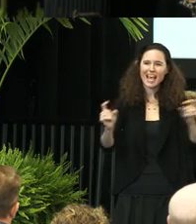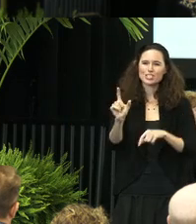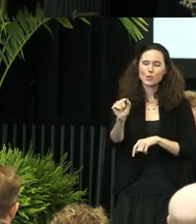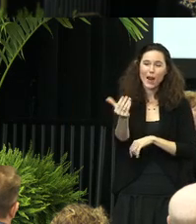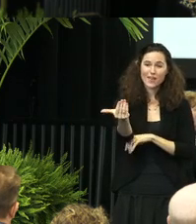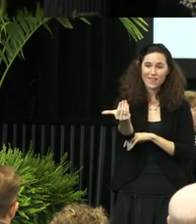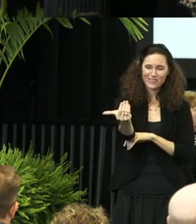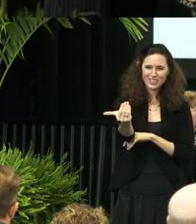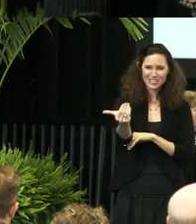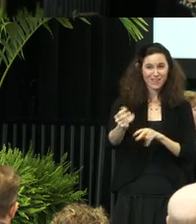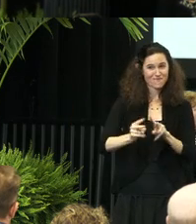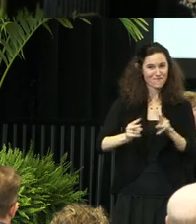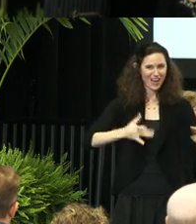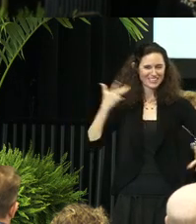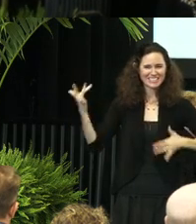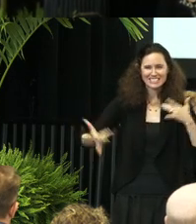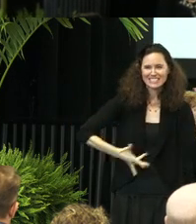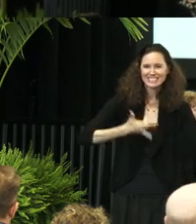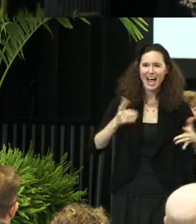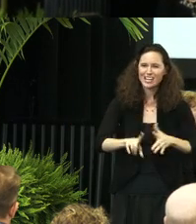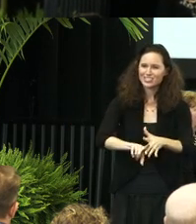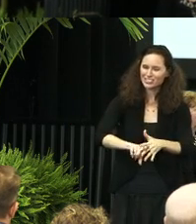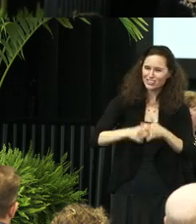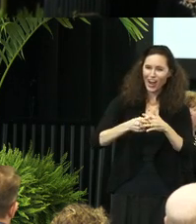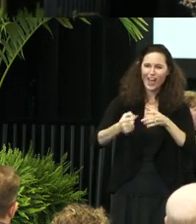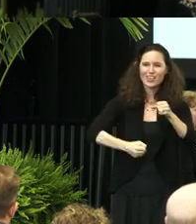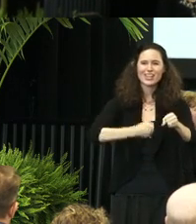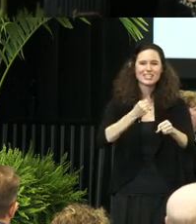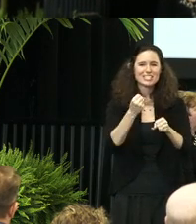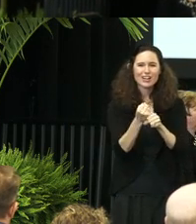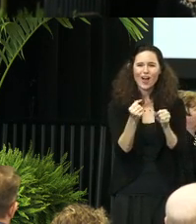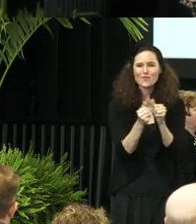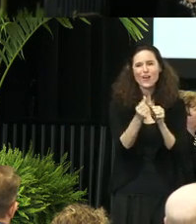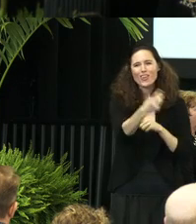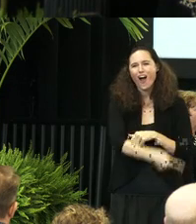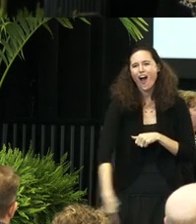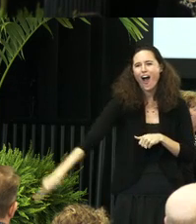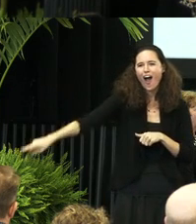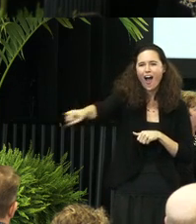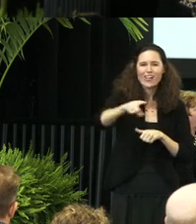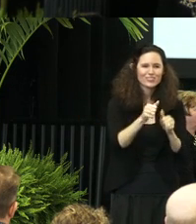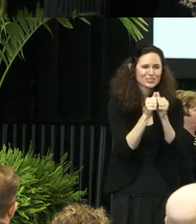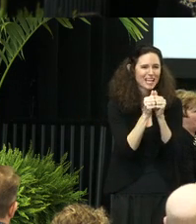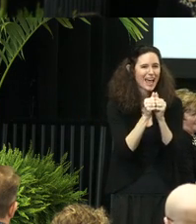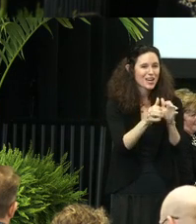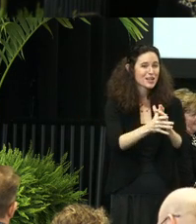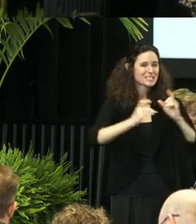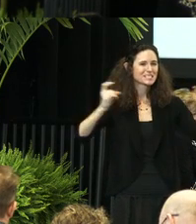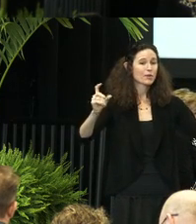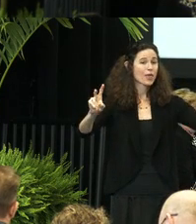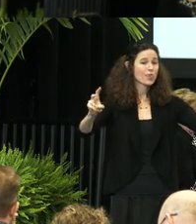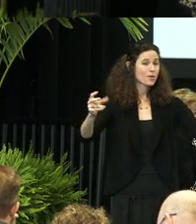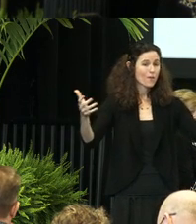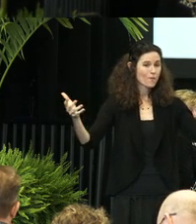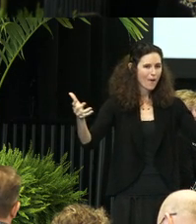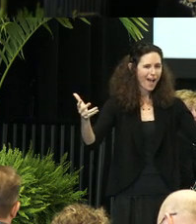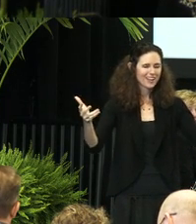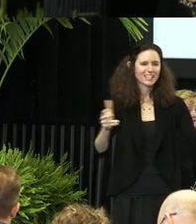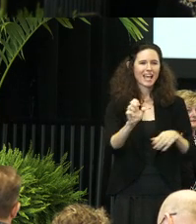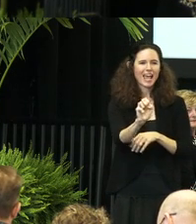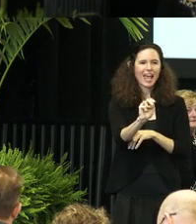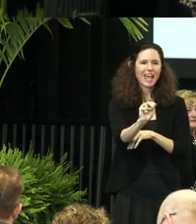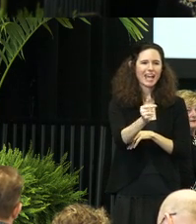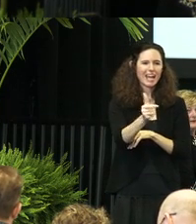2015. Very excited to start the year off with everybody and celebrate the theme of engagement for our next